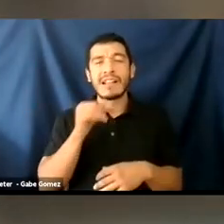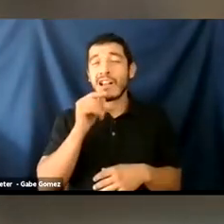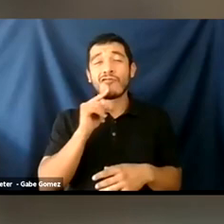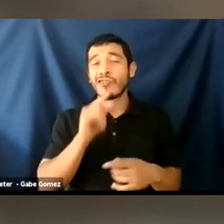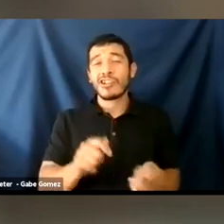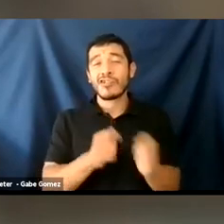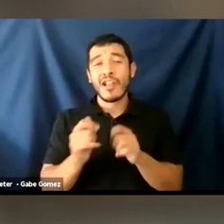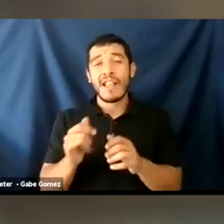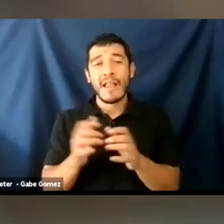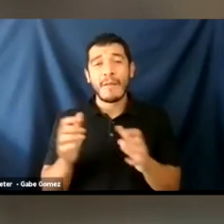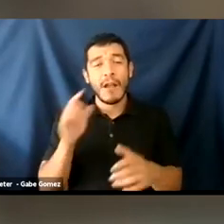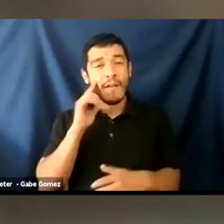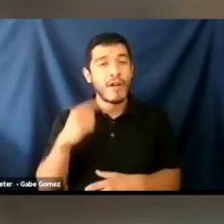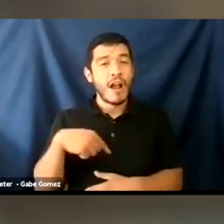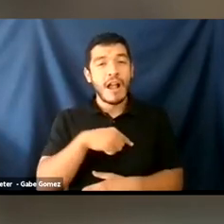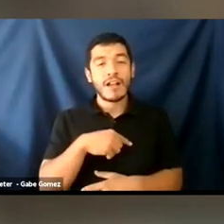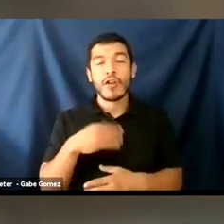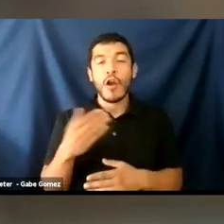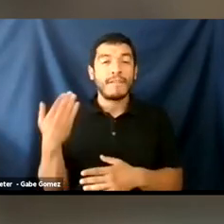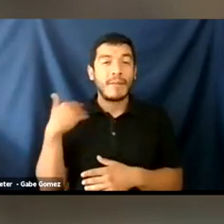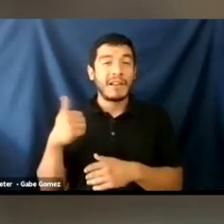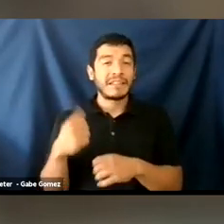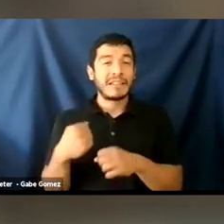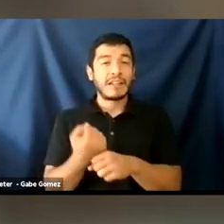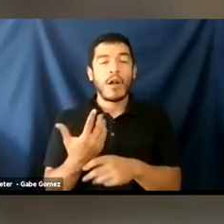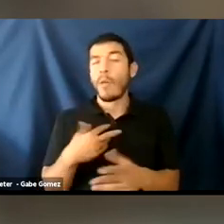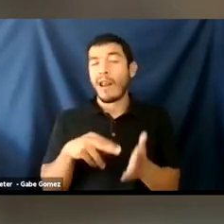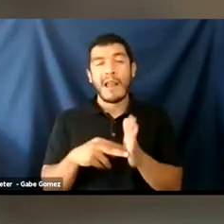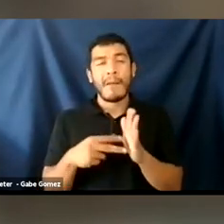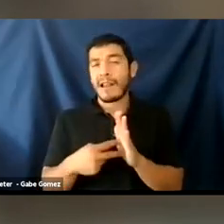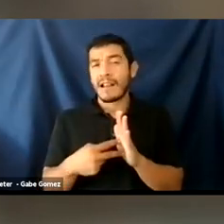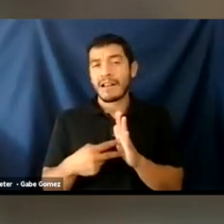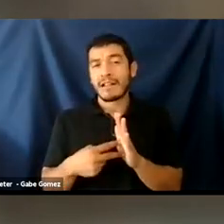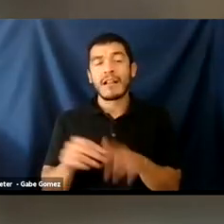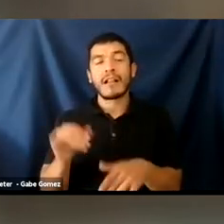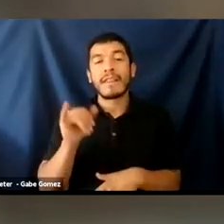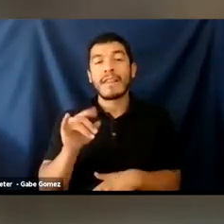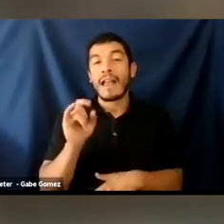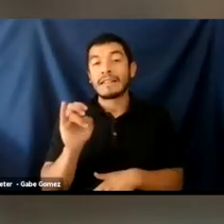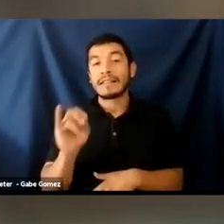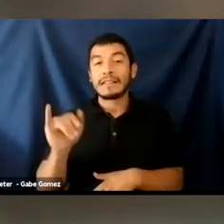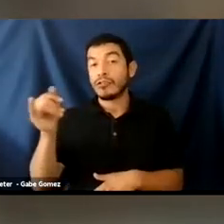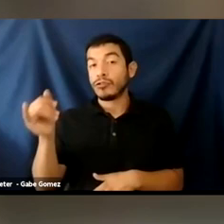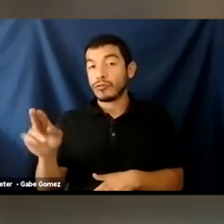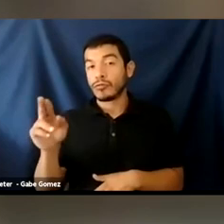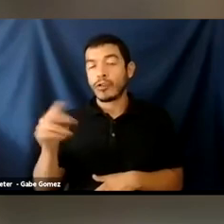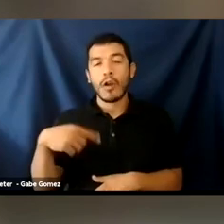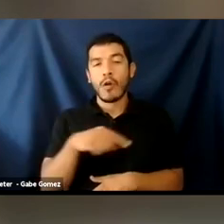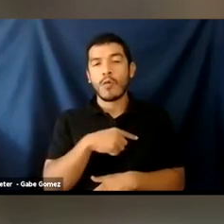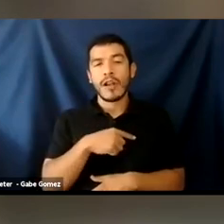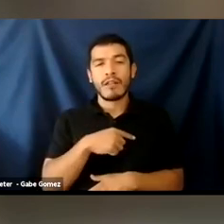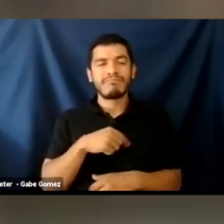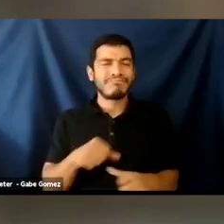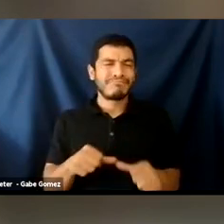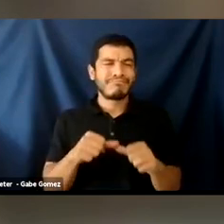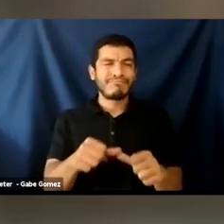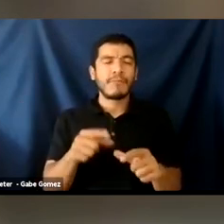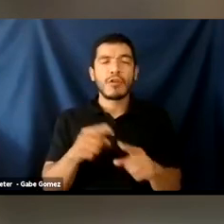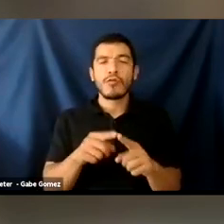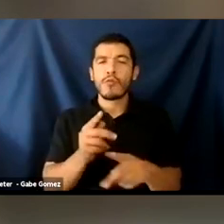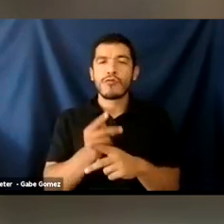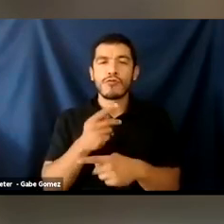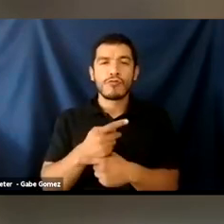that much for us over the decade. And what I mean by that is that Disney Junior, we've been dedicated to producing